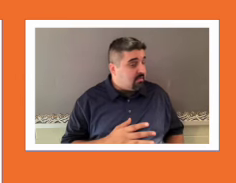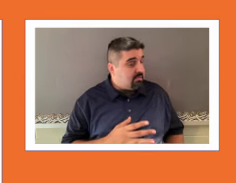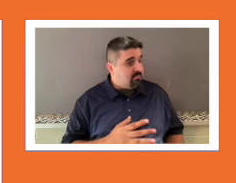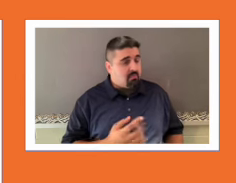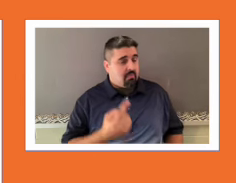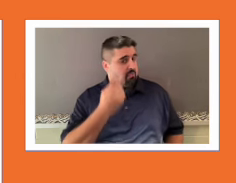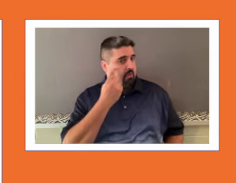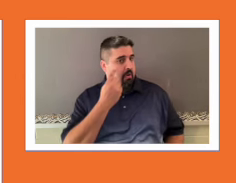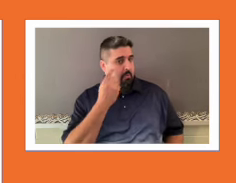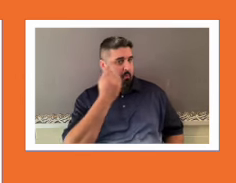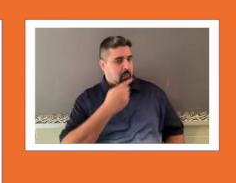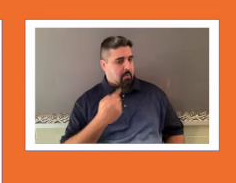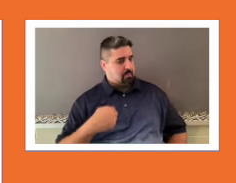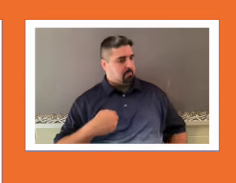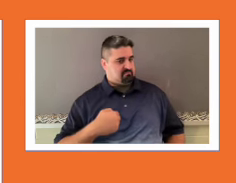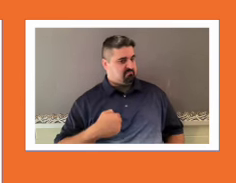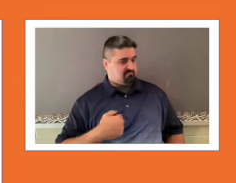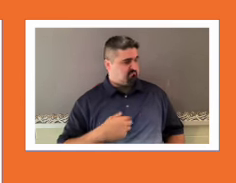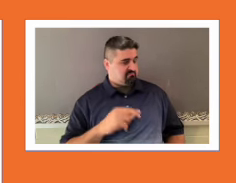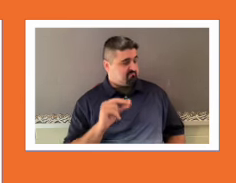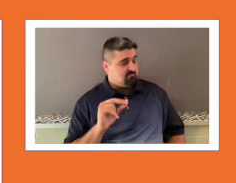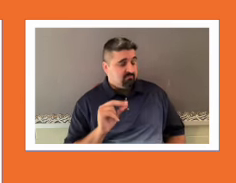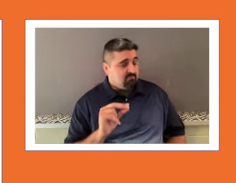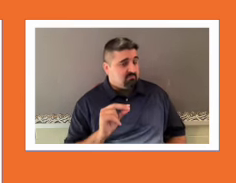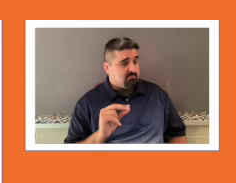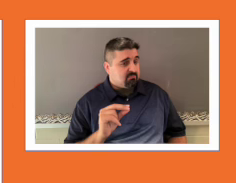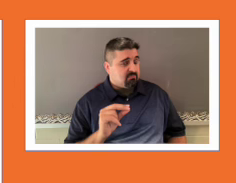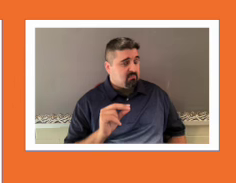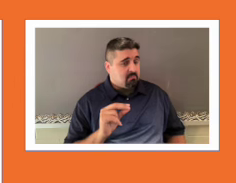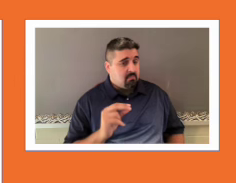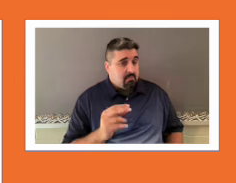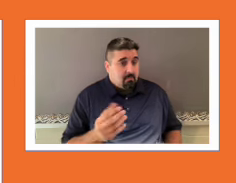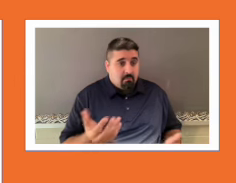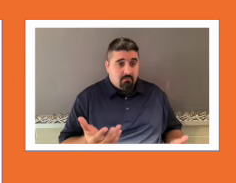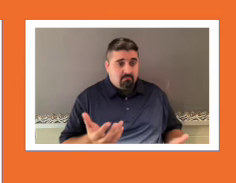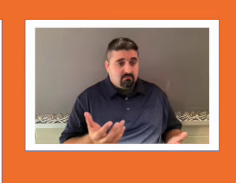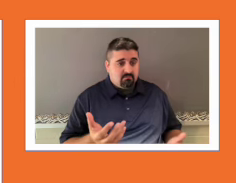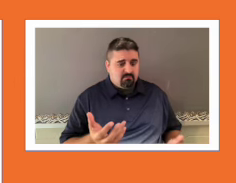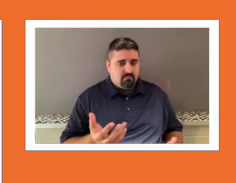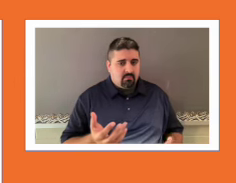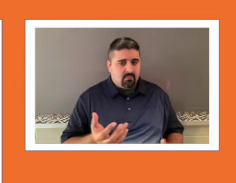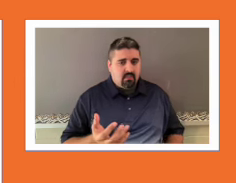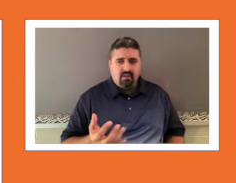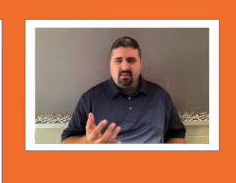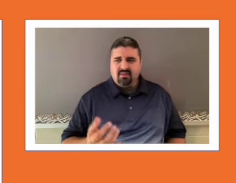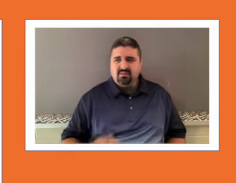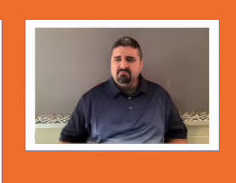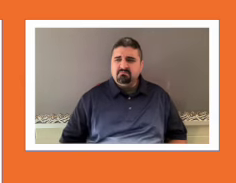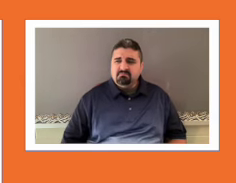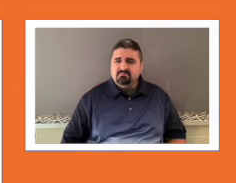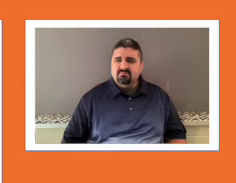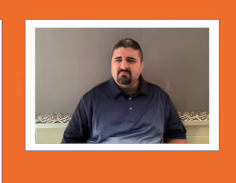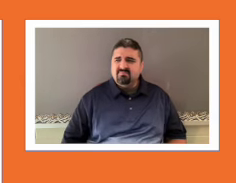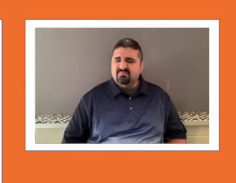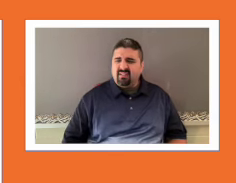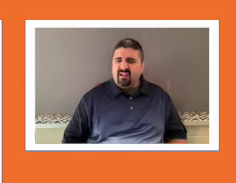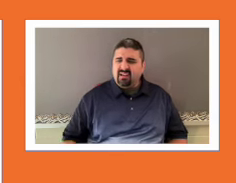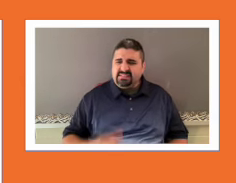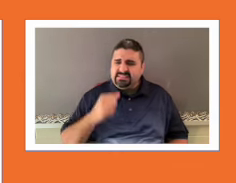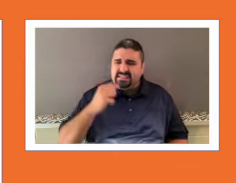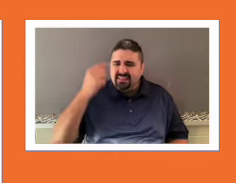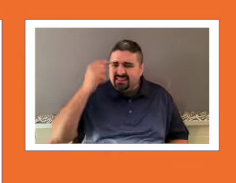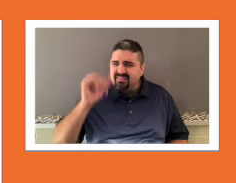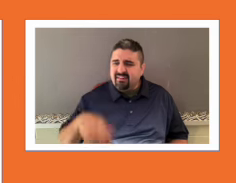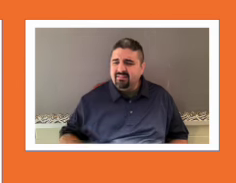that, Annie said. I, Nate the Great, think of everything. Tell